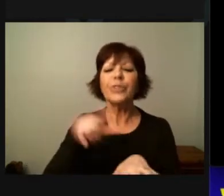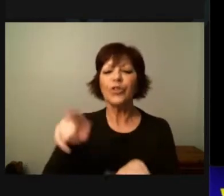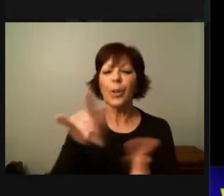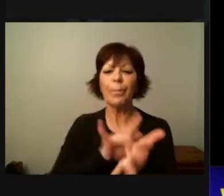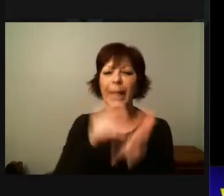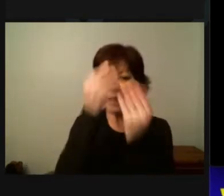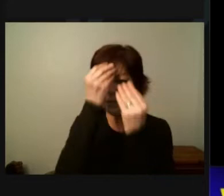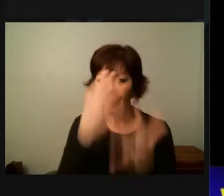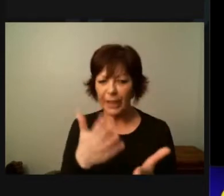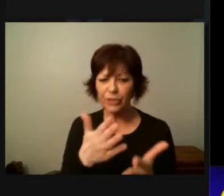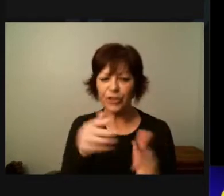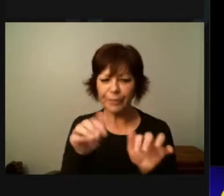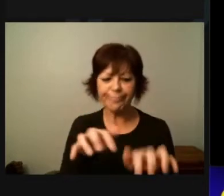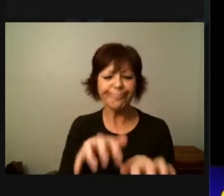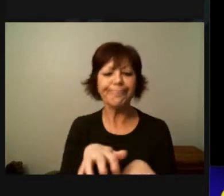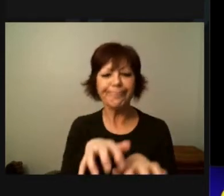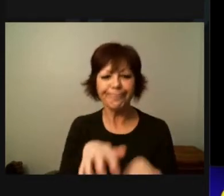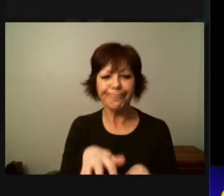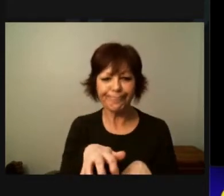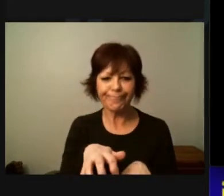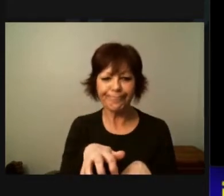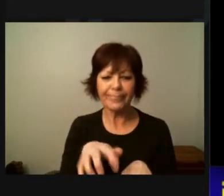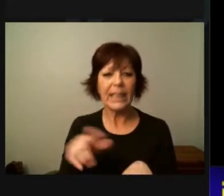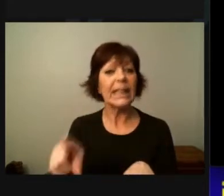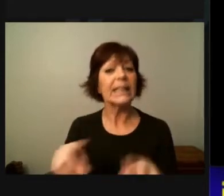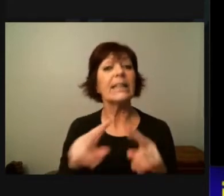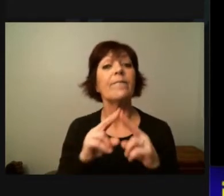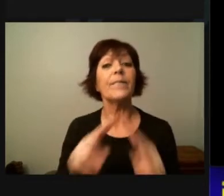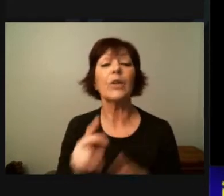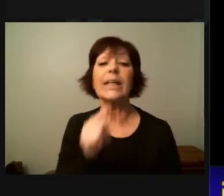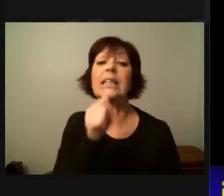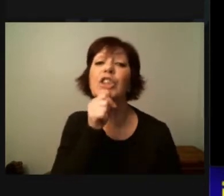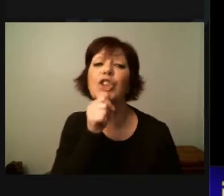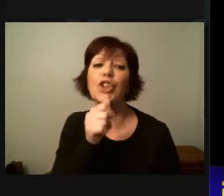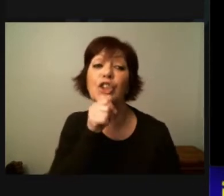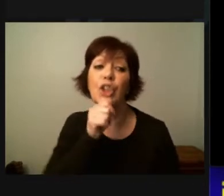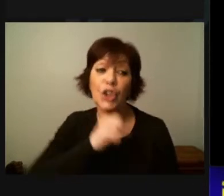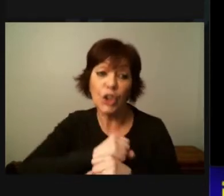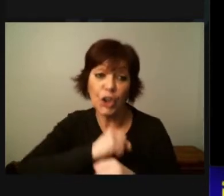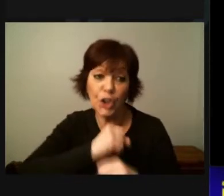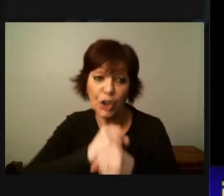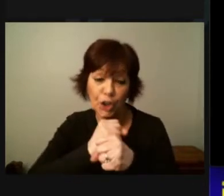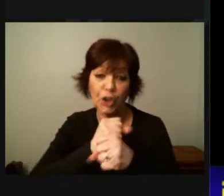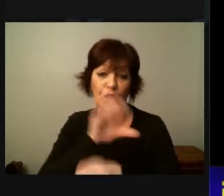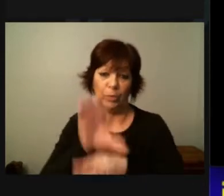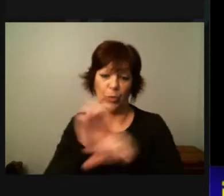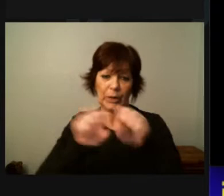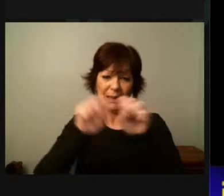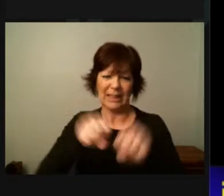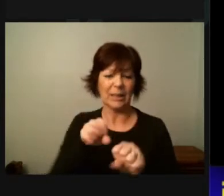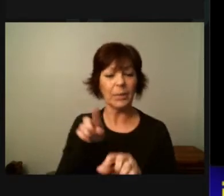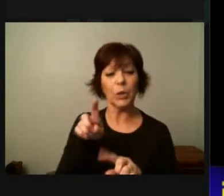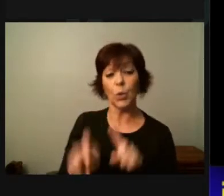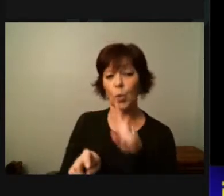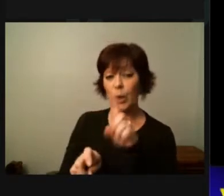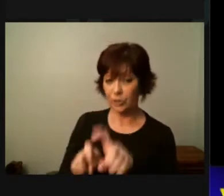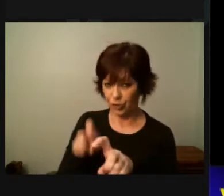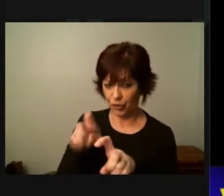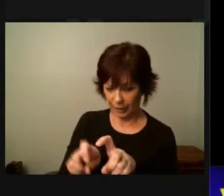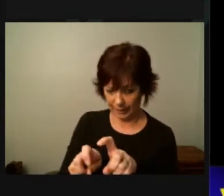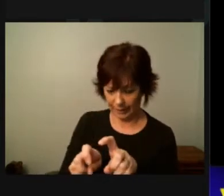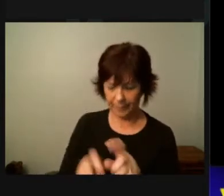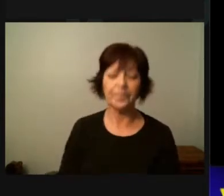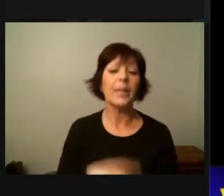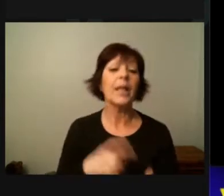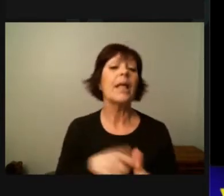your demographic information into a very secure system and asking you some questions. And then the